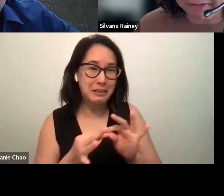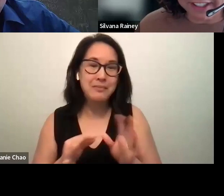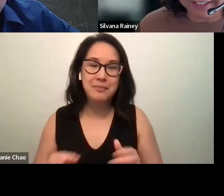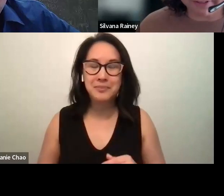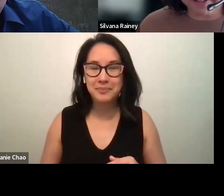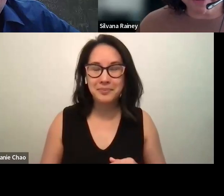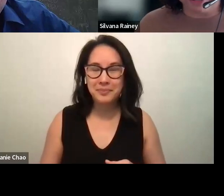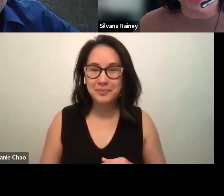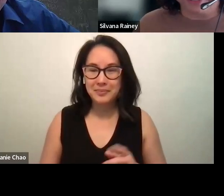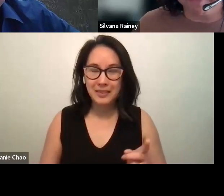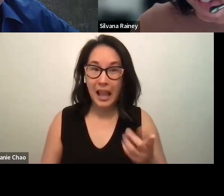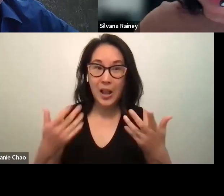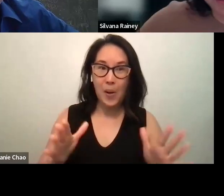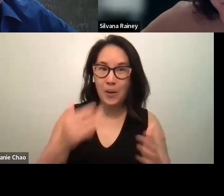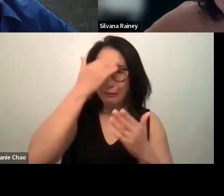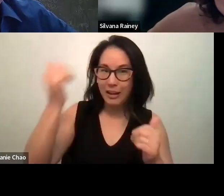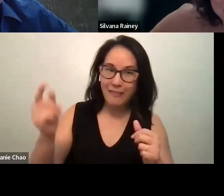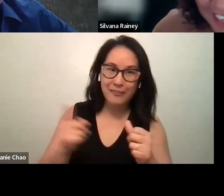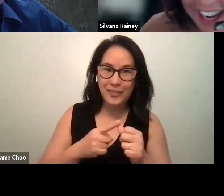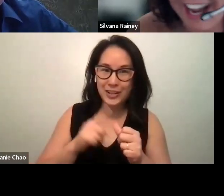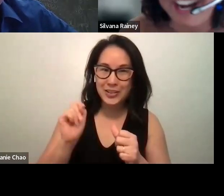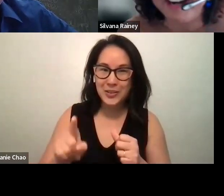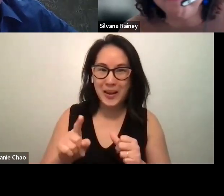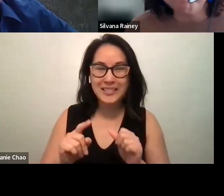I already forgot the first one. I see your moment.